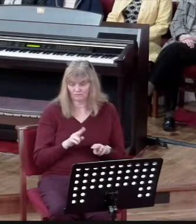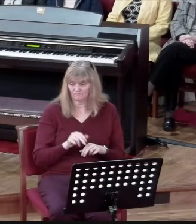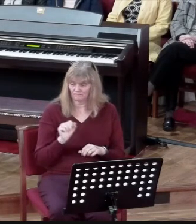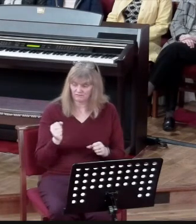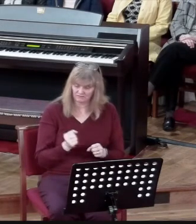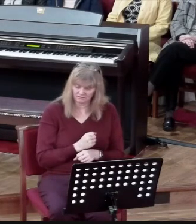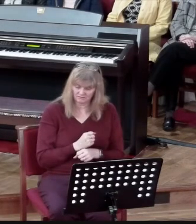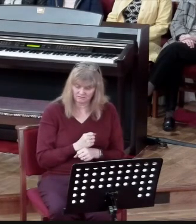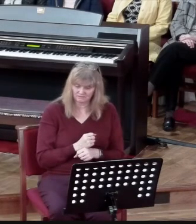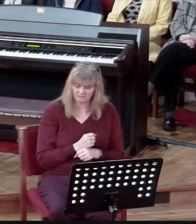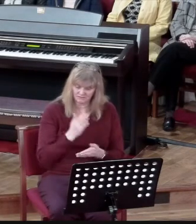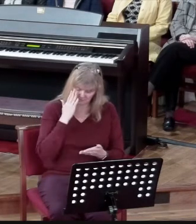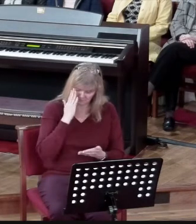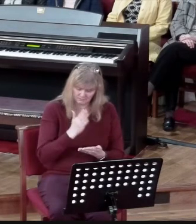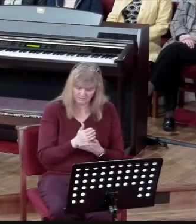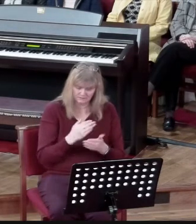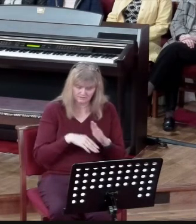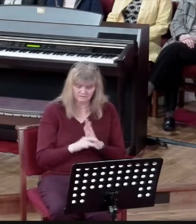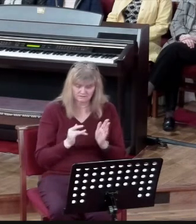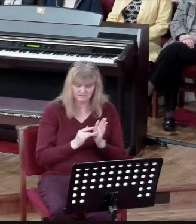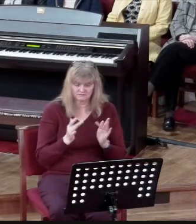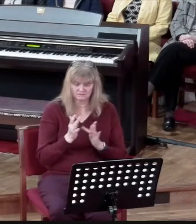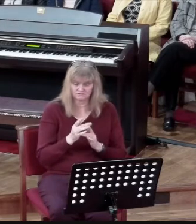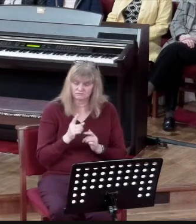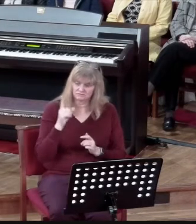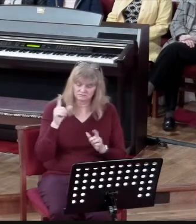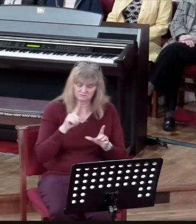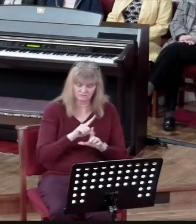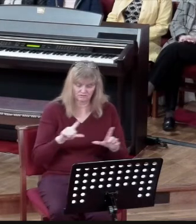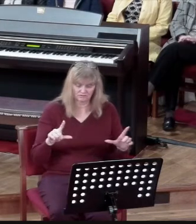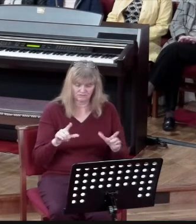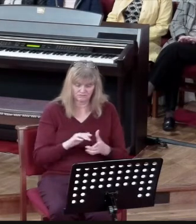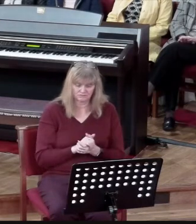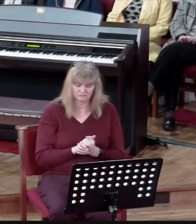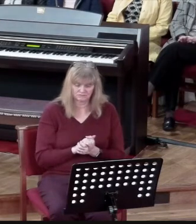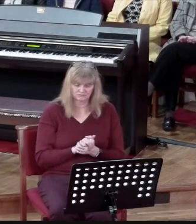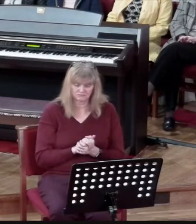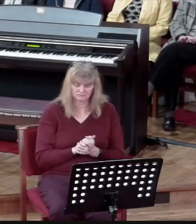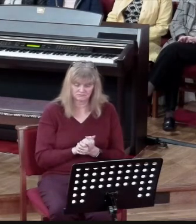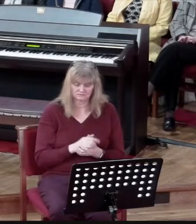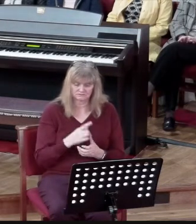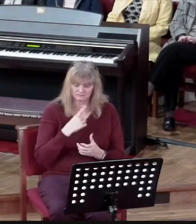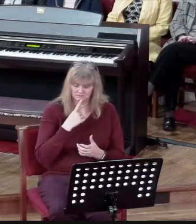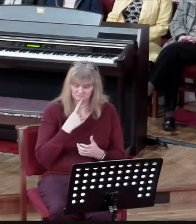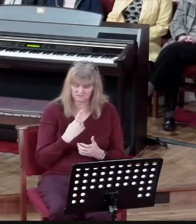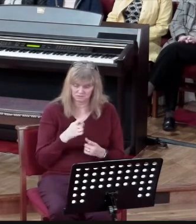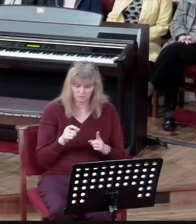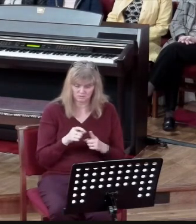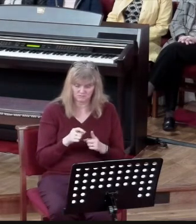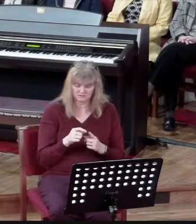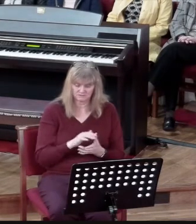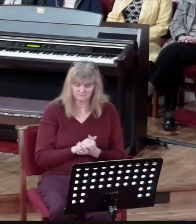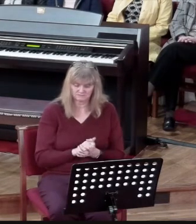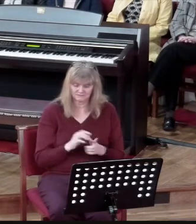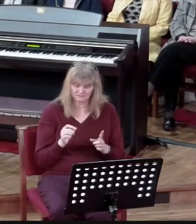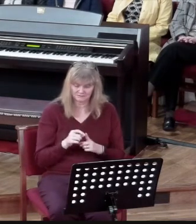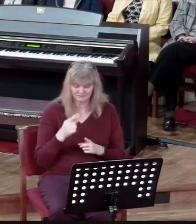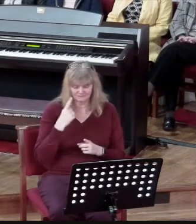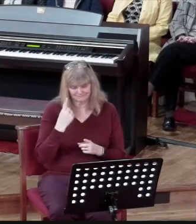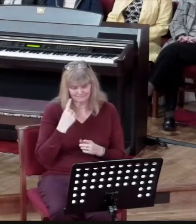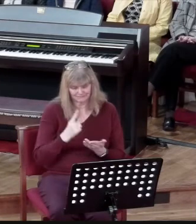Lord himself. It is the Lord, said John. And that's what got Peter going. And if we forget